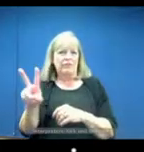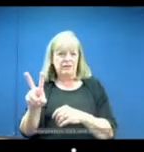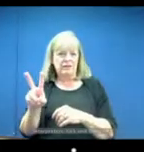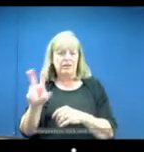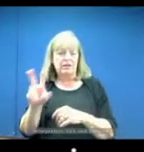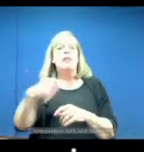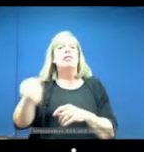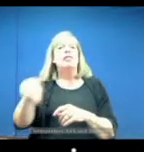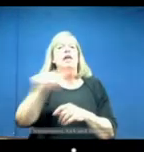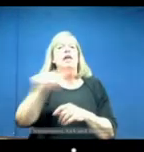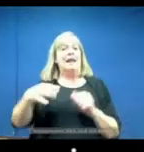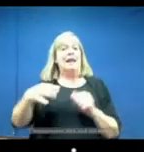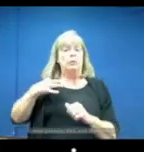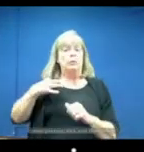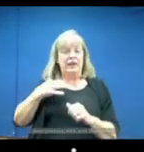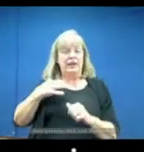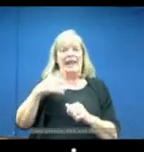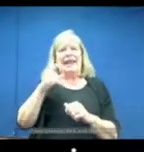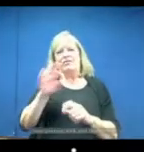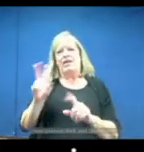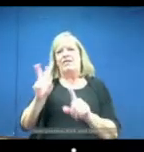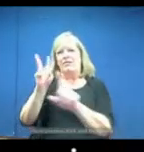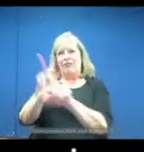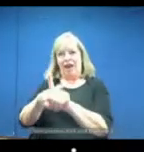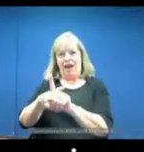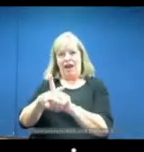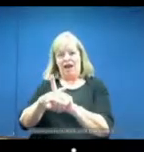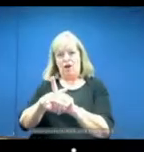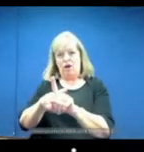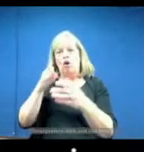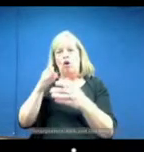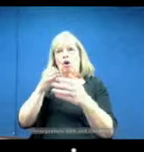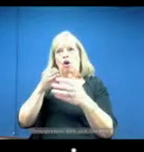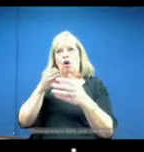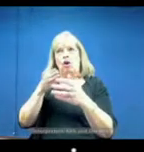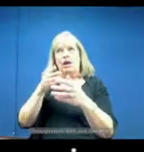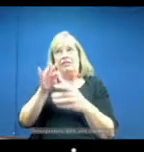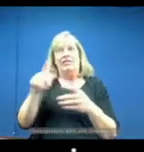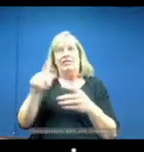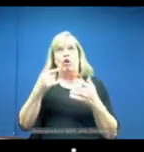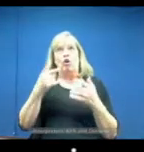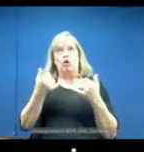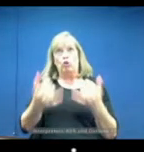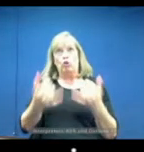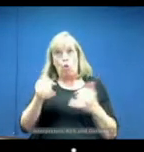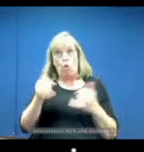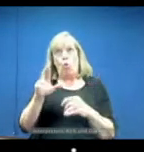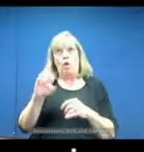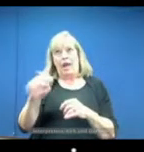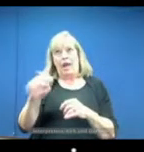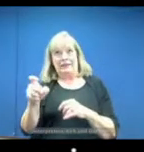if they're filing against a current or former, if they are a current or former spouse,